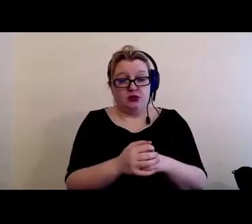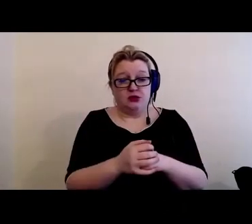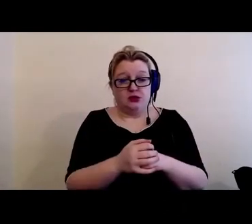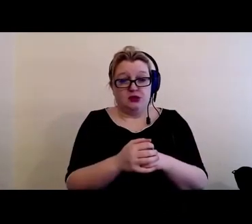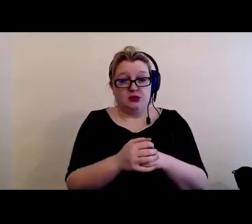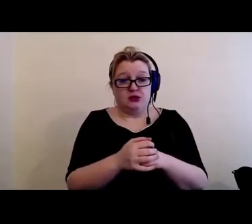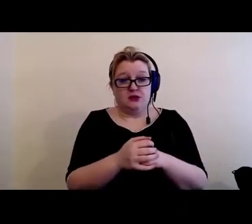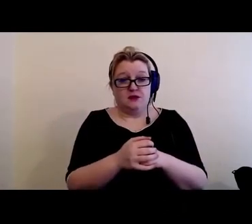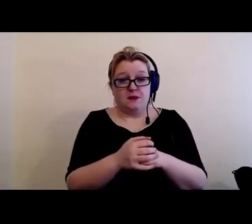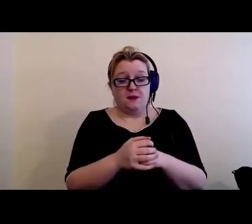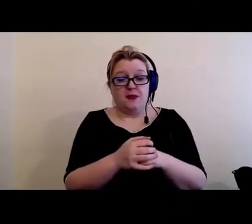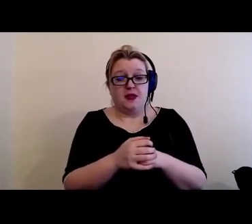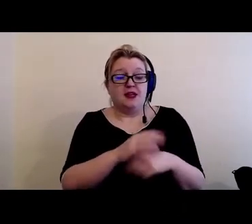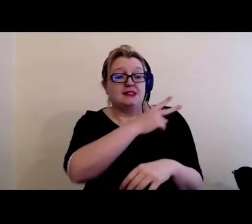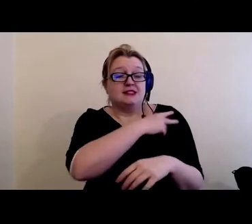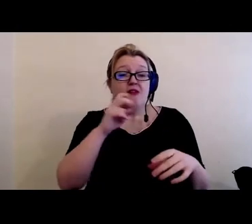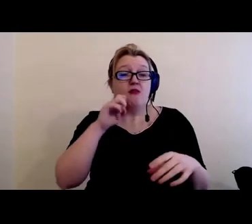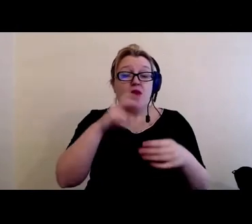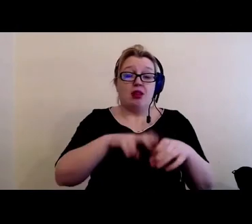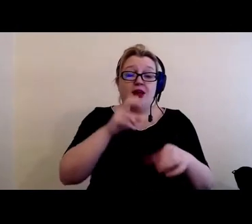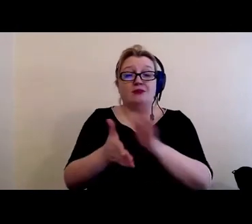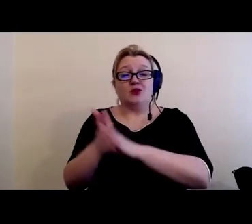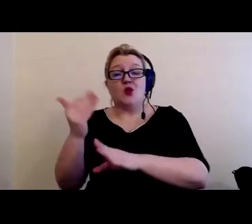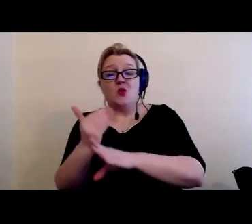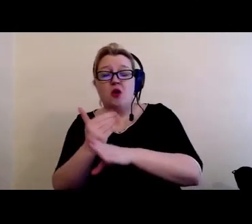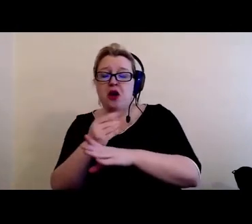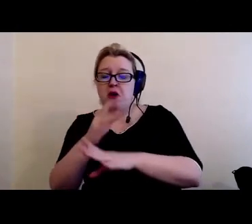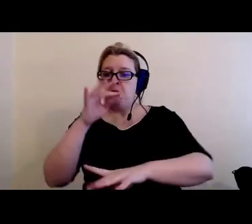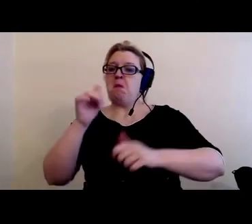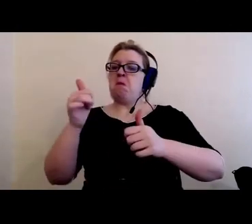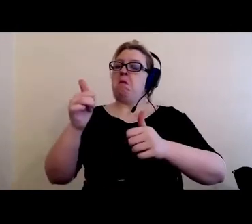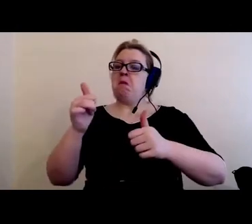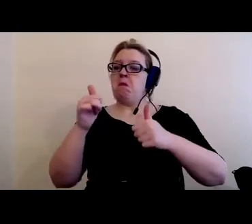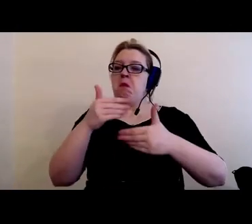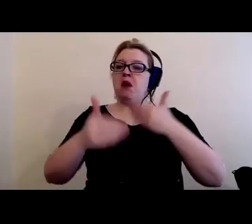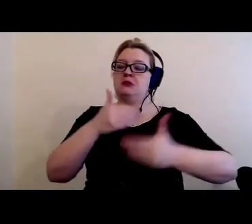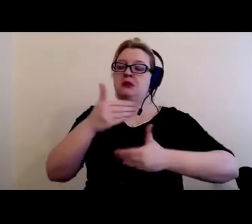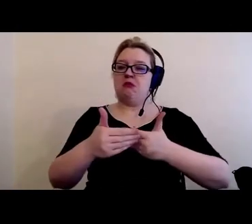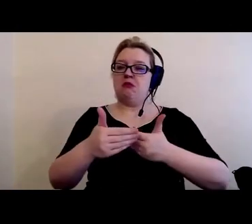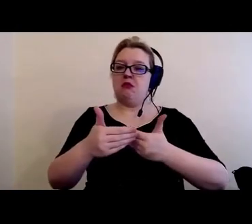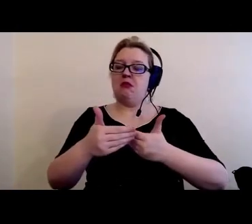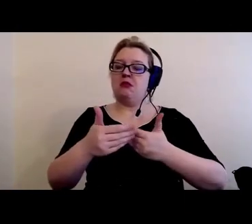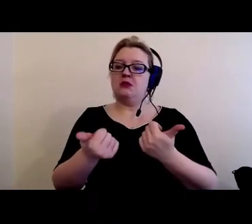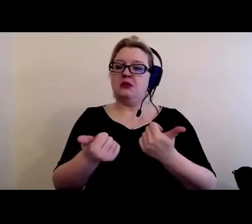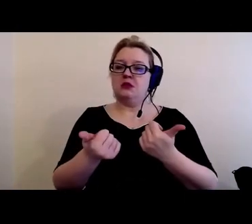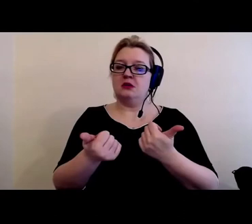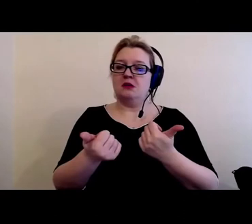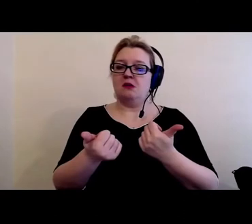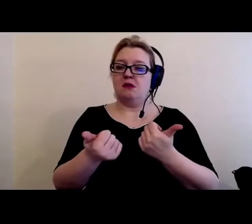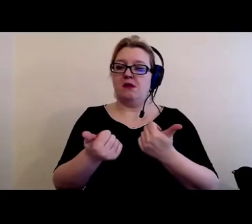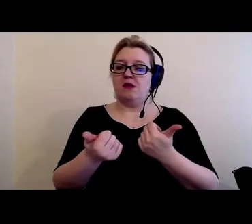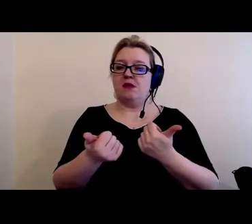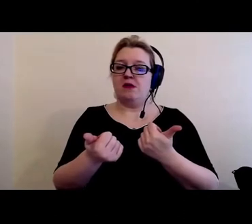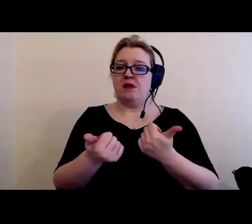prestigious teaching hospital down the road. And he said, maybe one of the things we've learned from the pandemic is our offer to you is to be one of the most